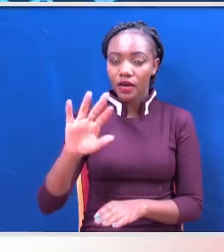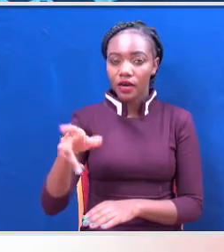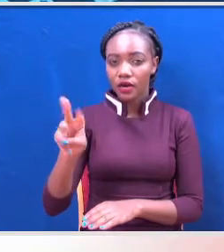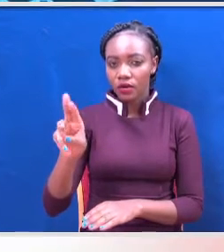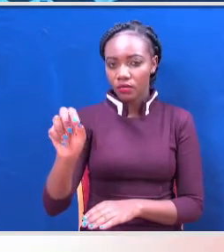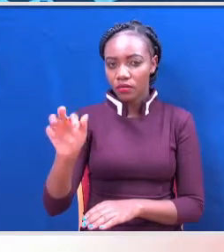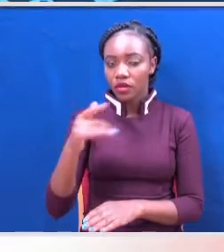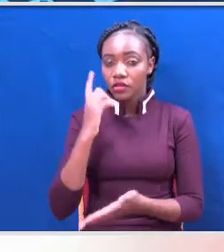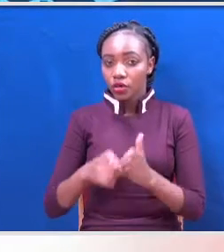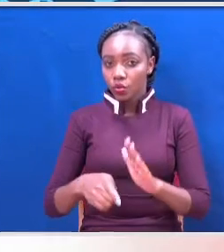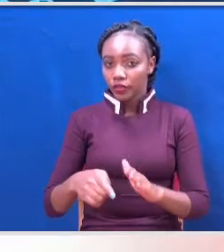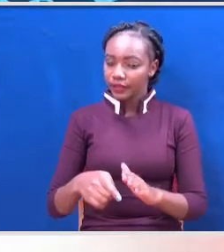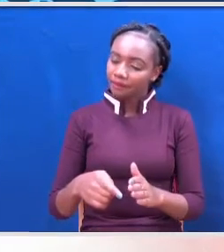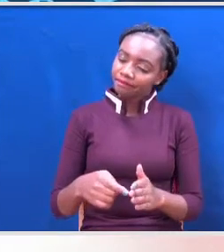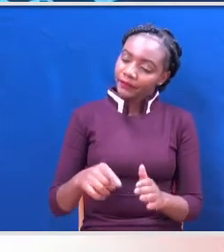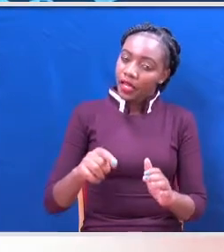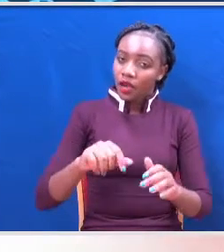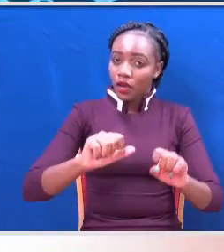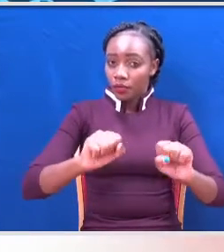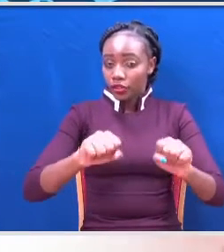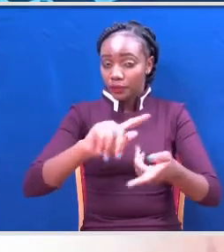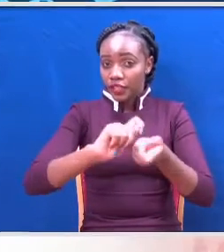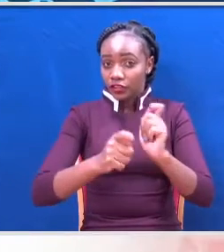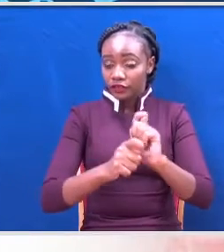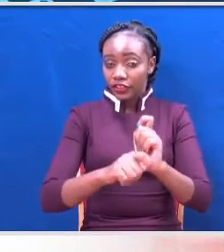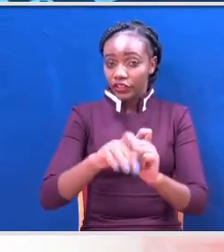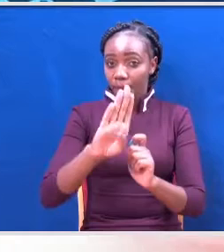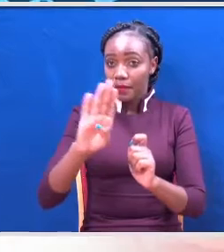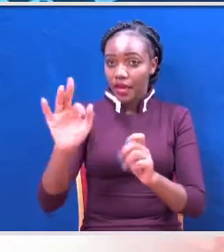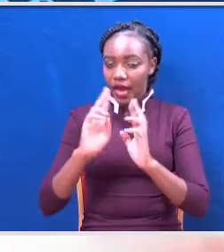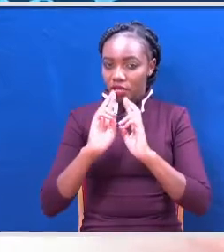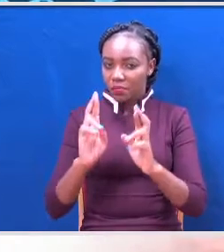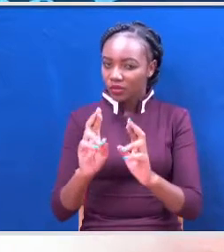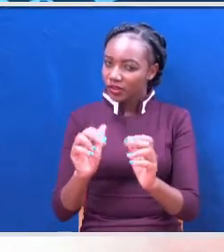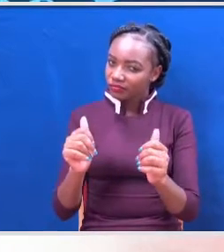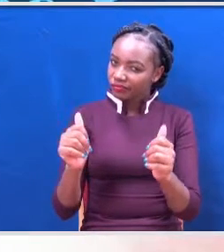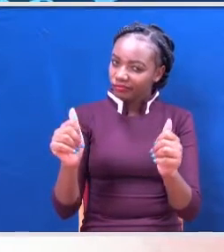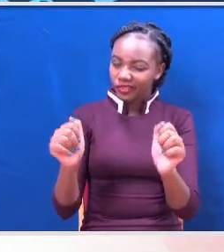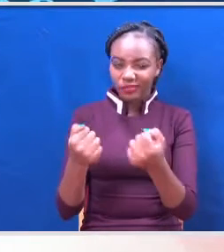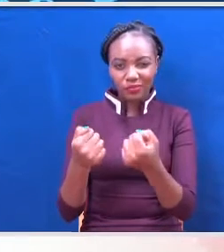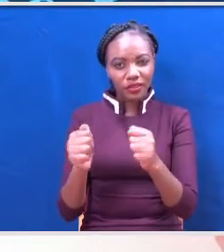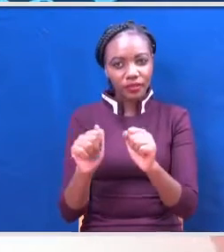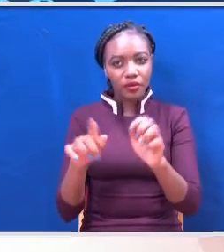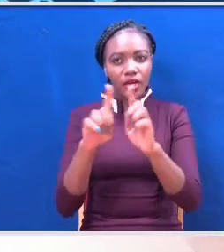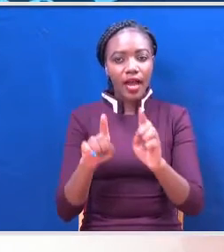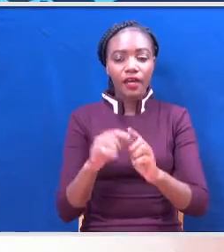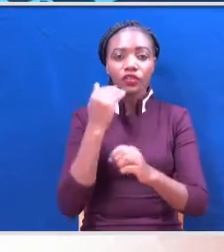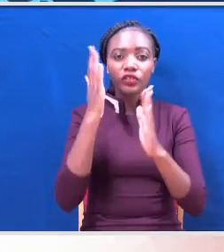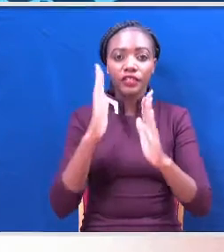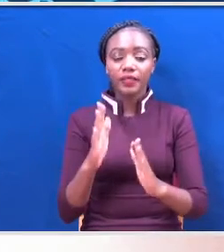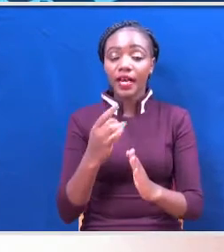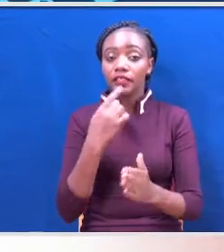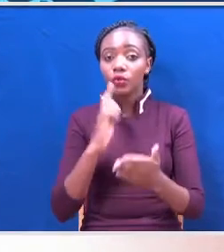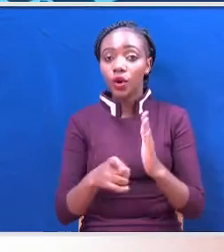possibility of amending the Constitutional Amendment Bill 2020. The Speaker says the bill is a popular